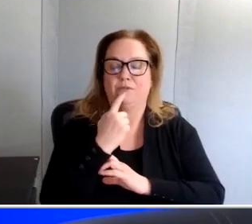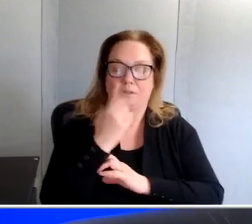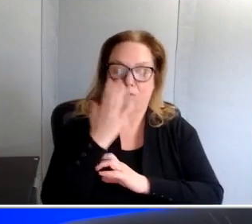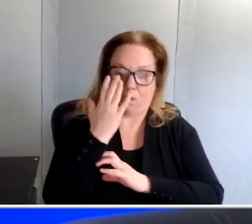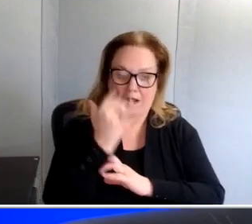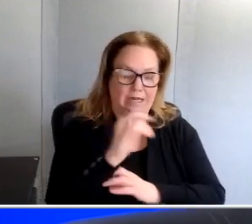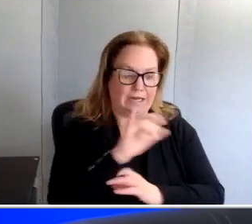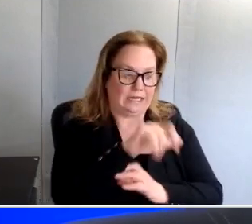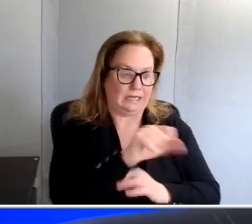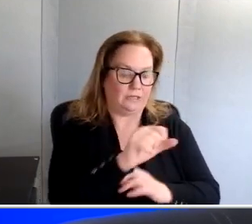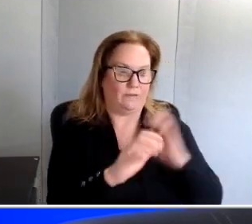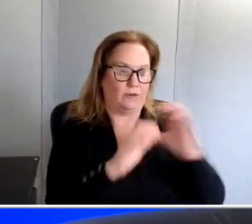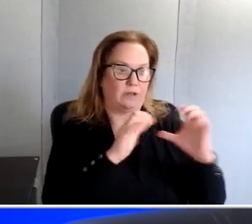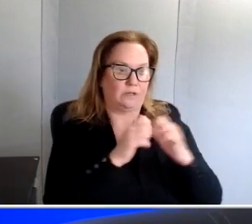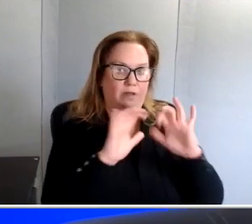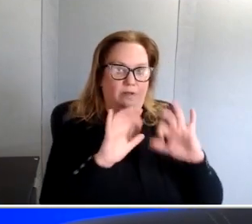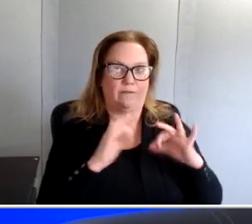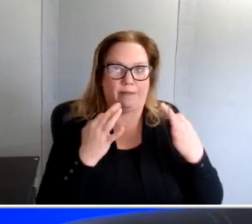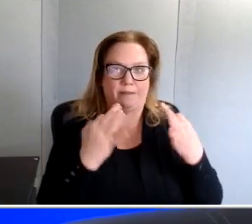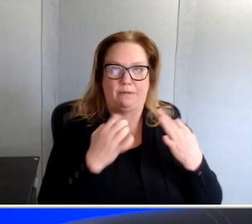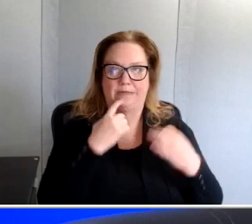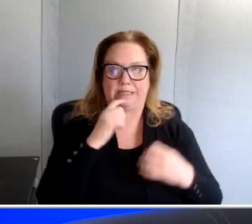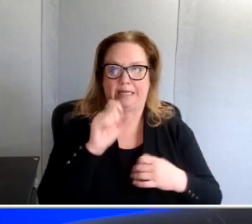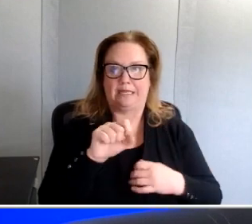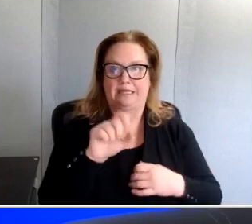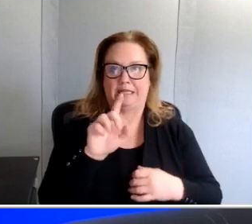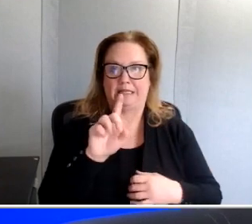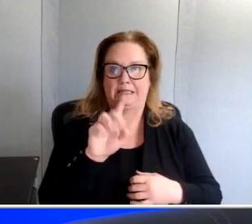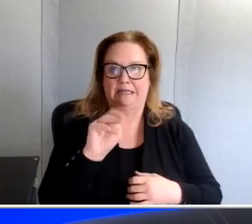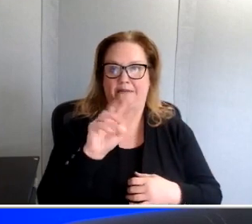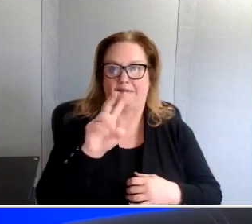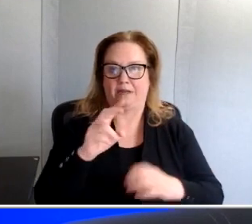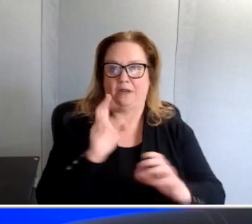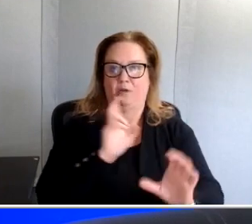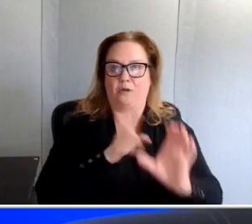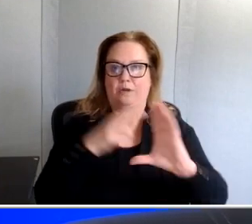conversations with your families. A lot of times we say yes at the DMV. We join the registry